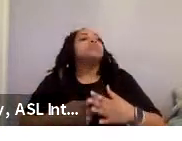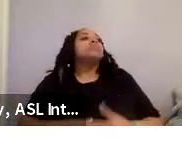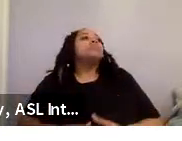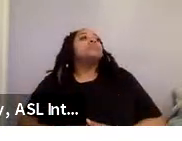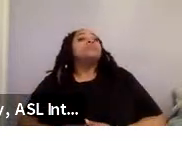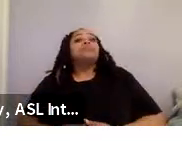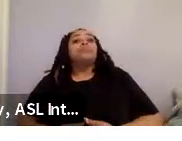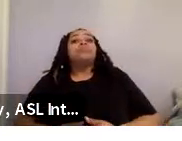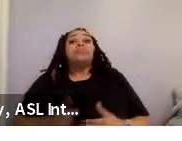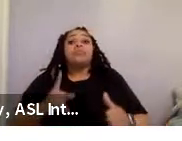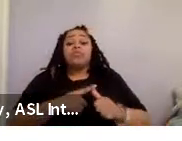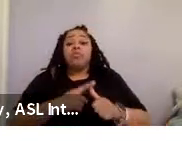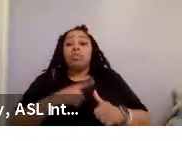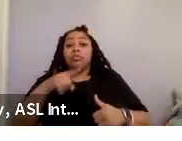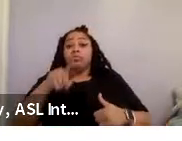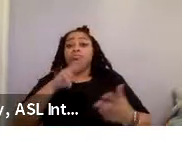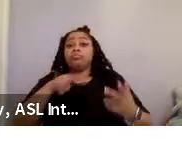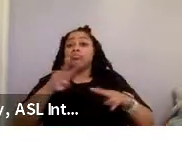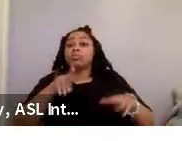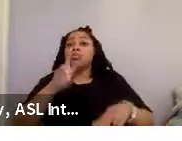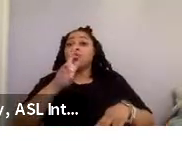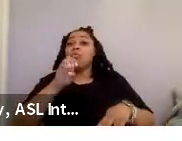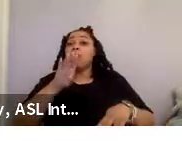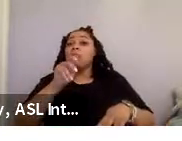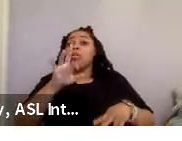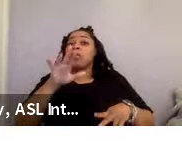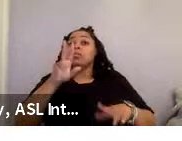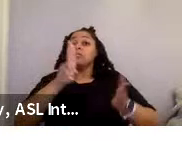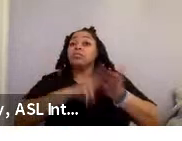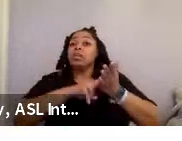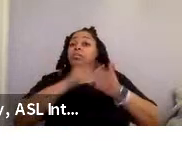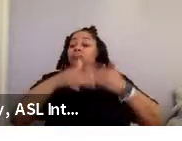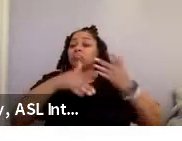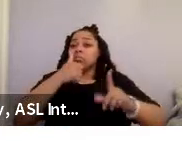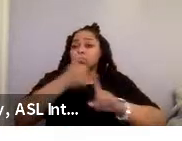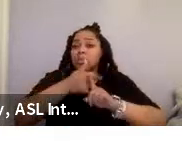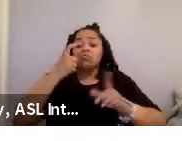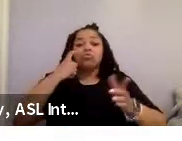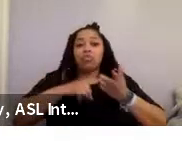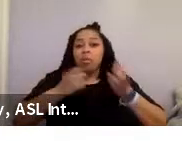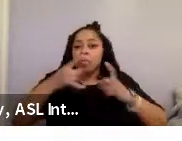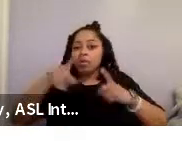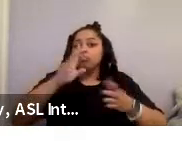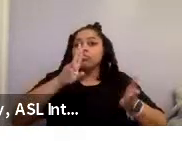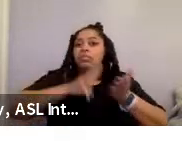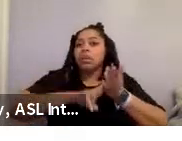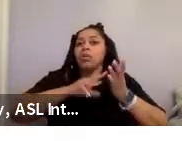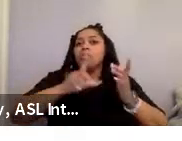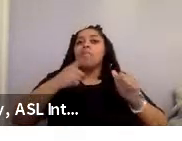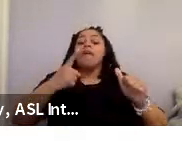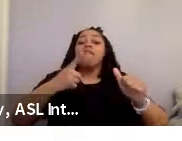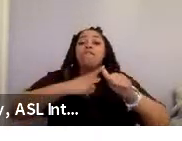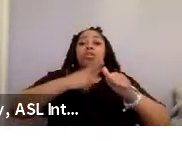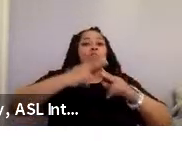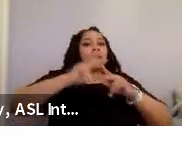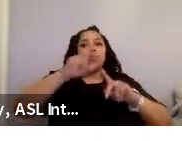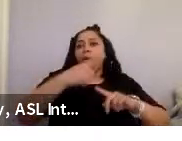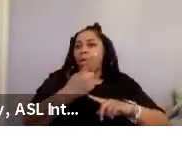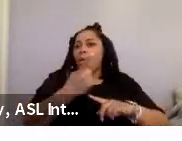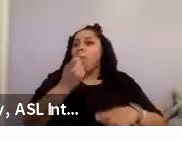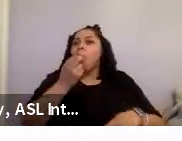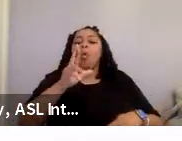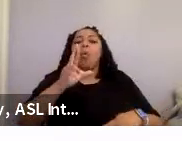First of all is looking at the webinar sign-in process itself. Notice that many of you are signed in with a first name only, or